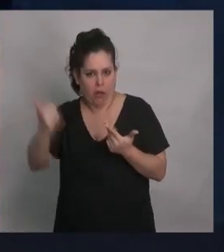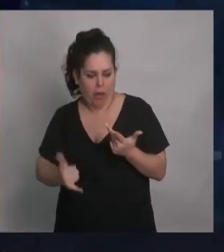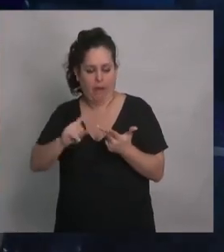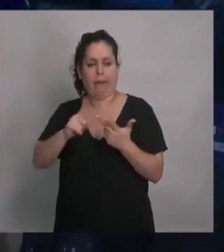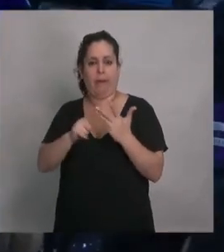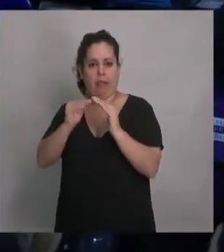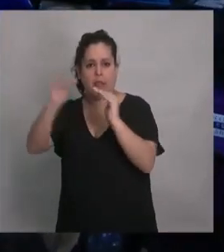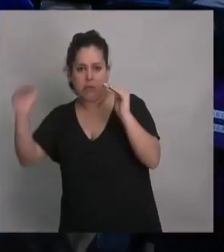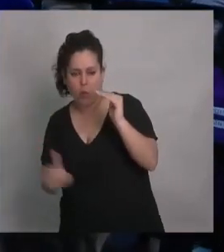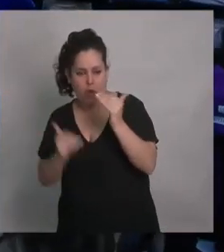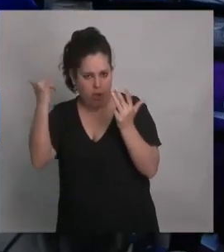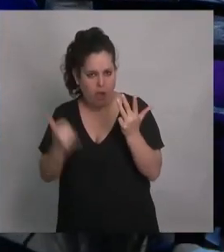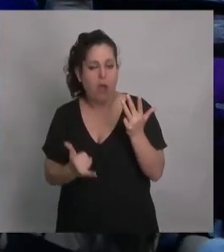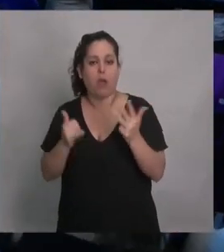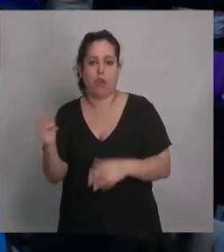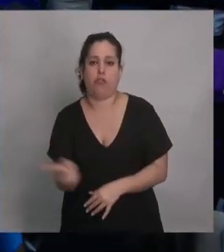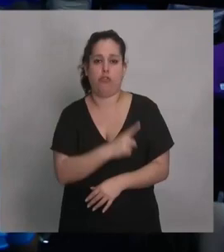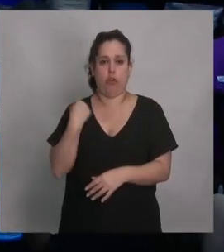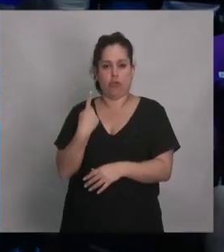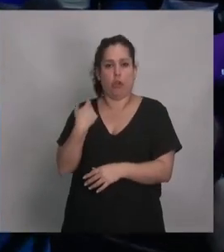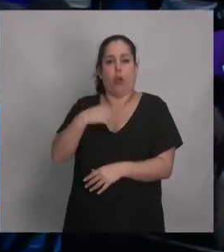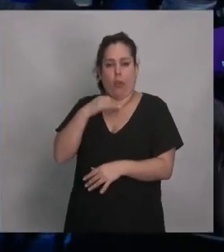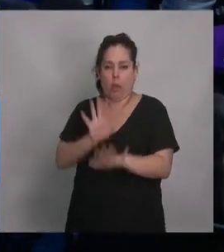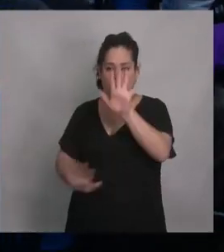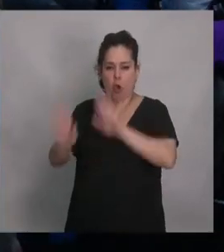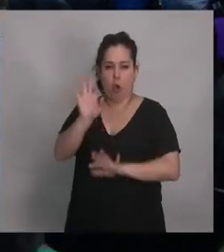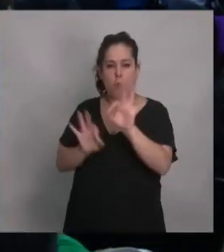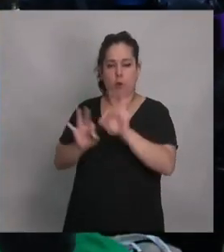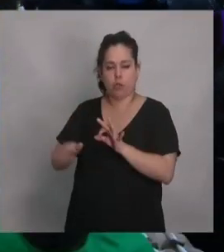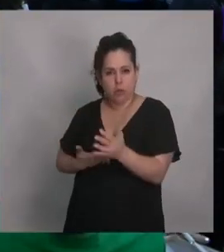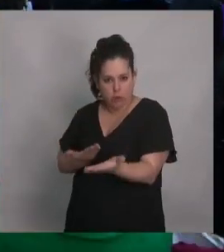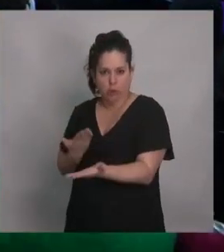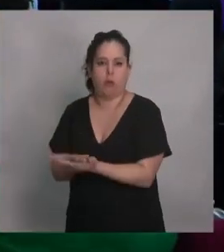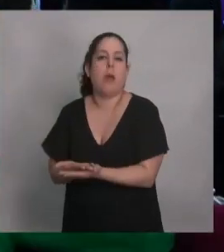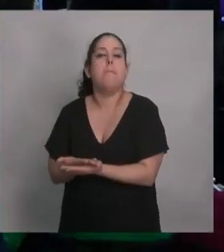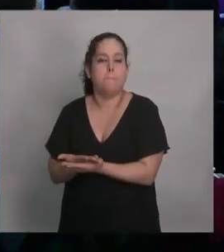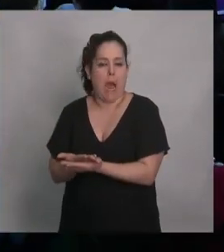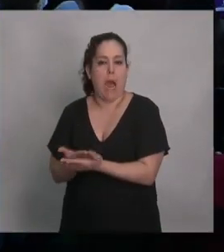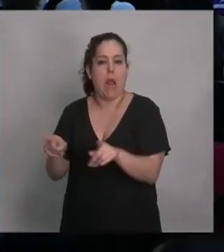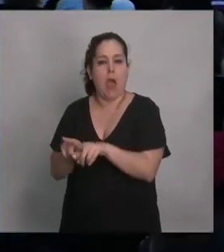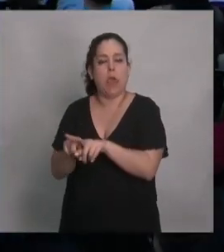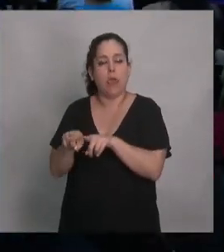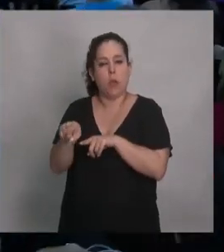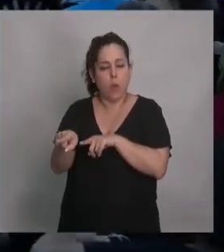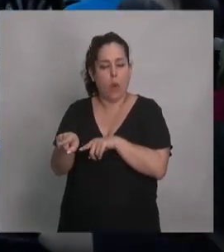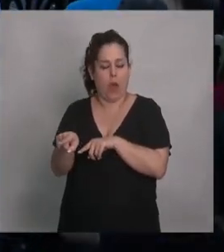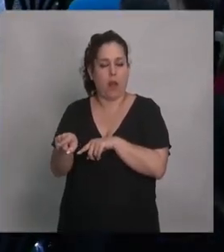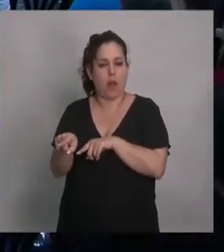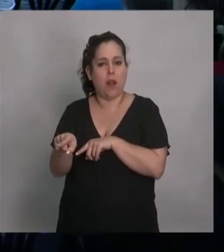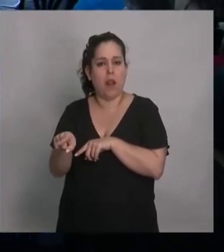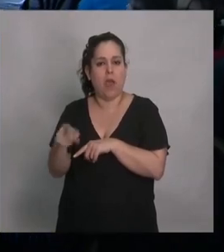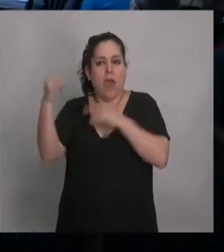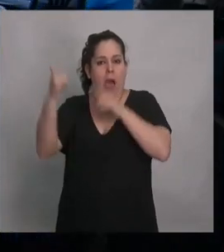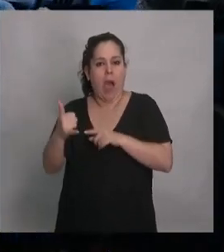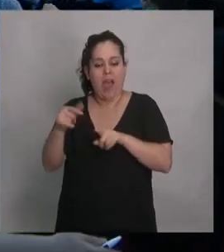we have to have a project that is capable of creating illusion in millions of